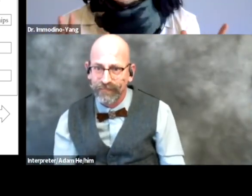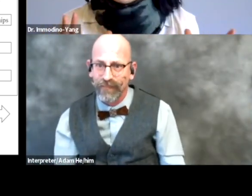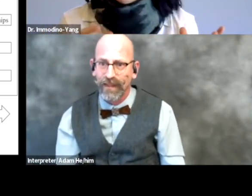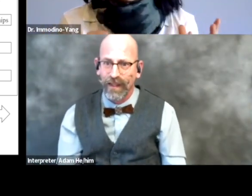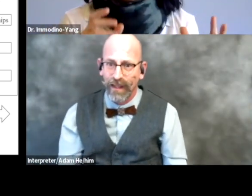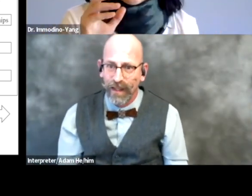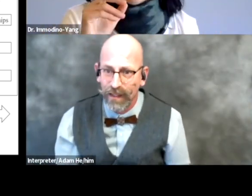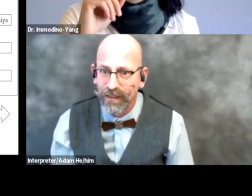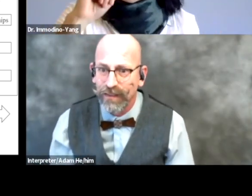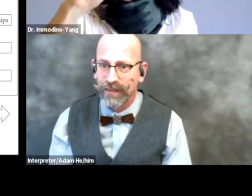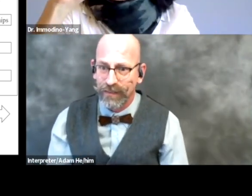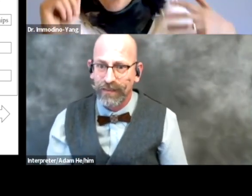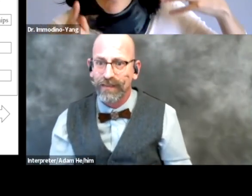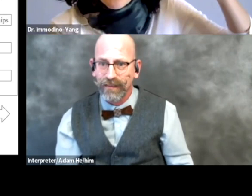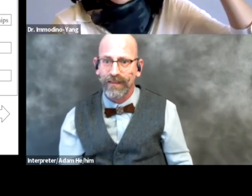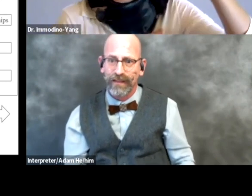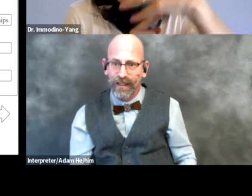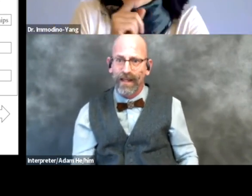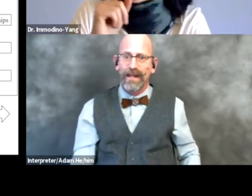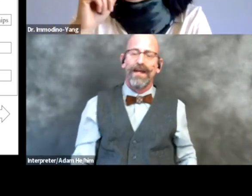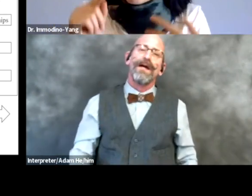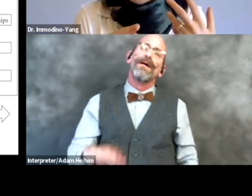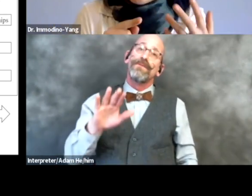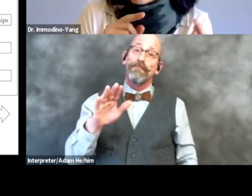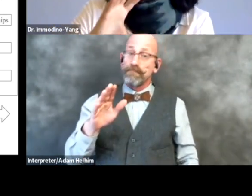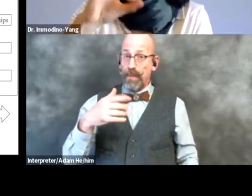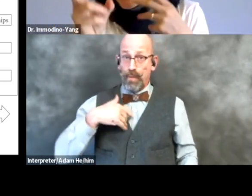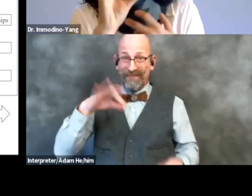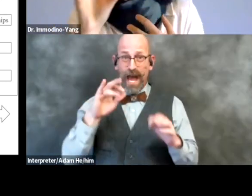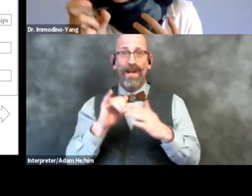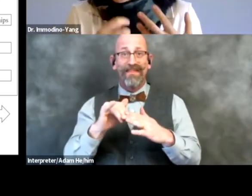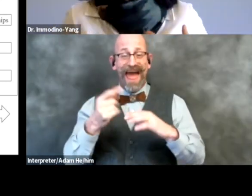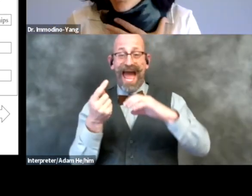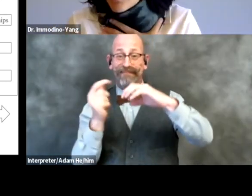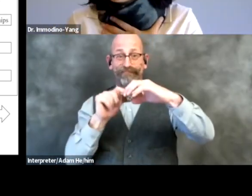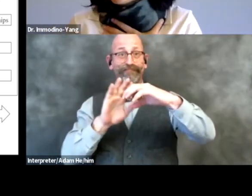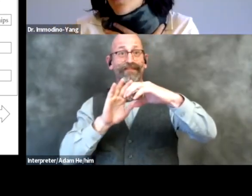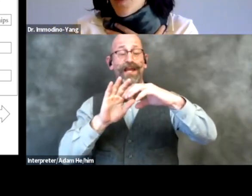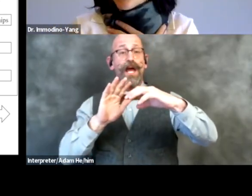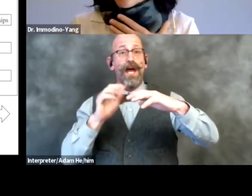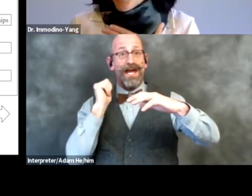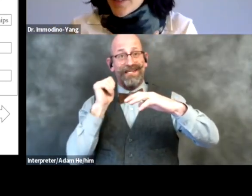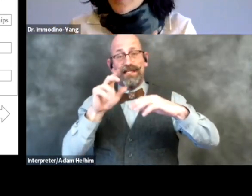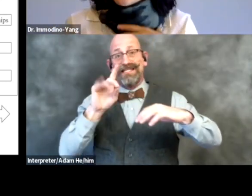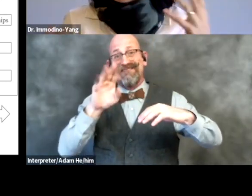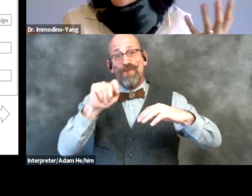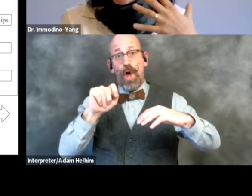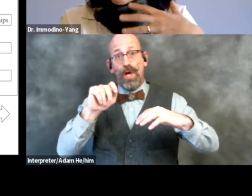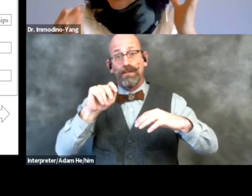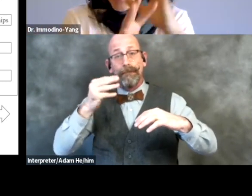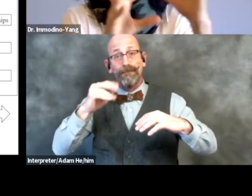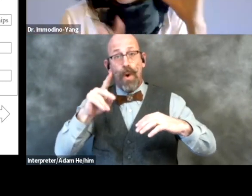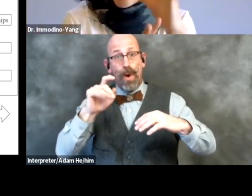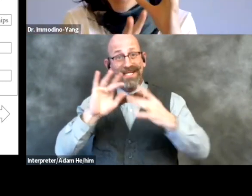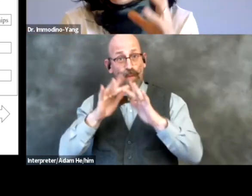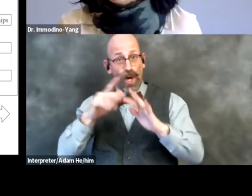we basically find is that this default mode and executive control network and salience network, right, insula and those, but